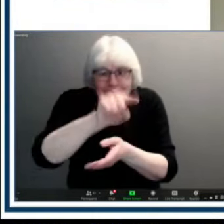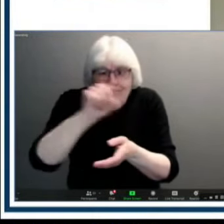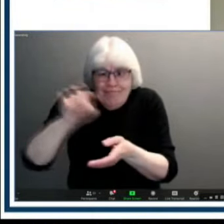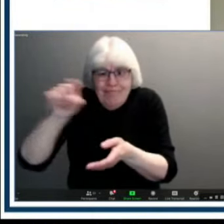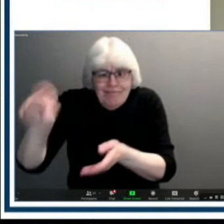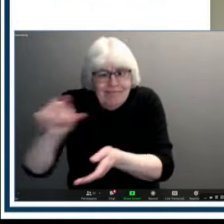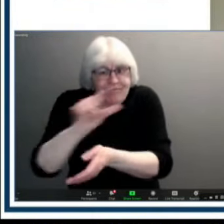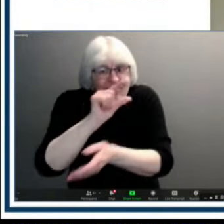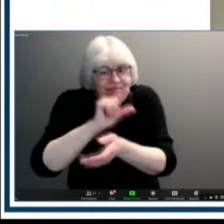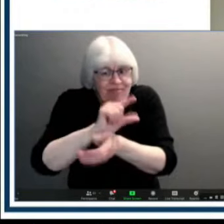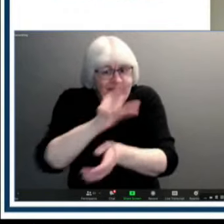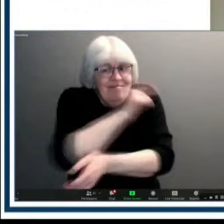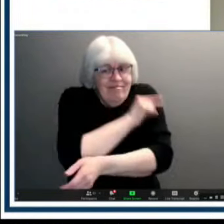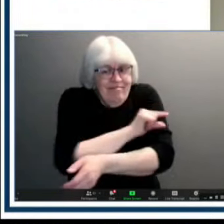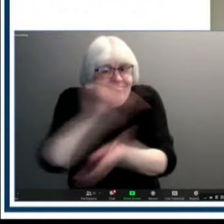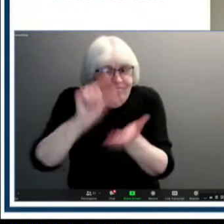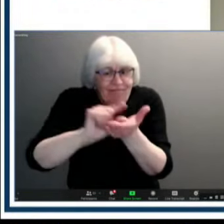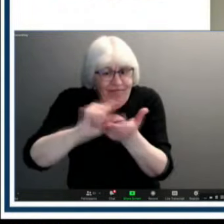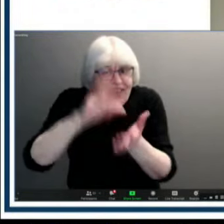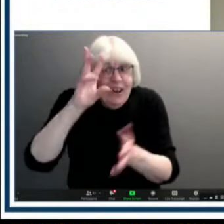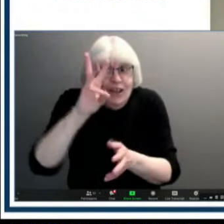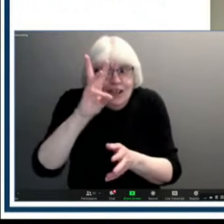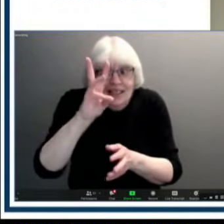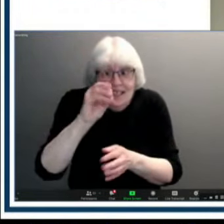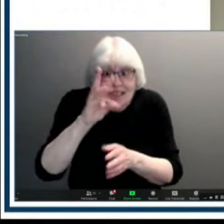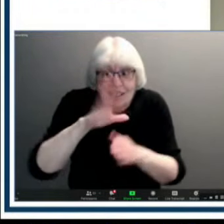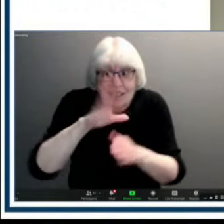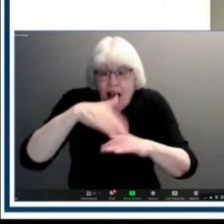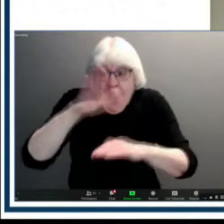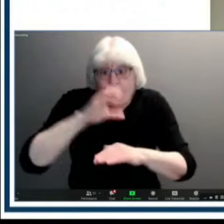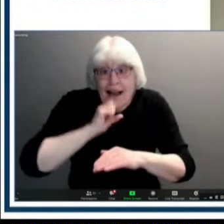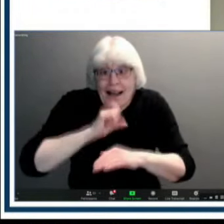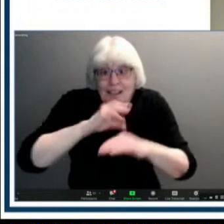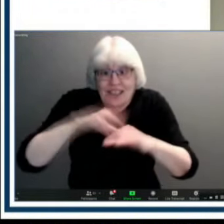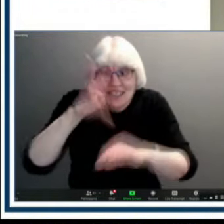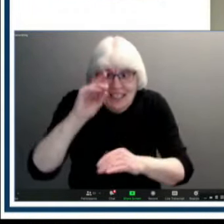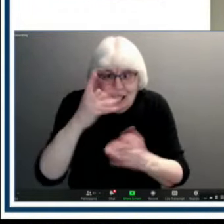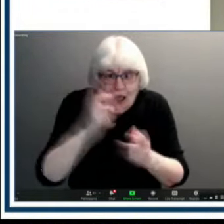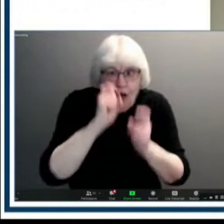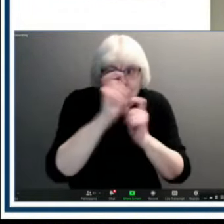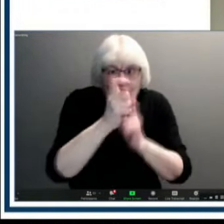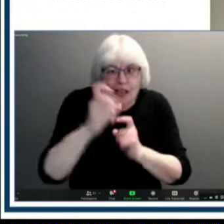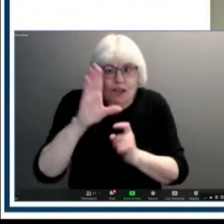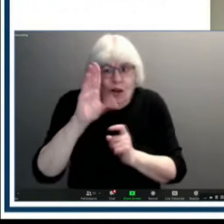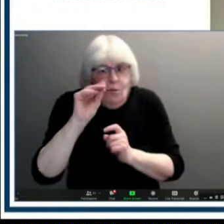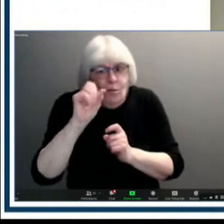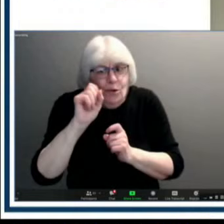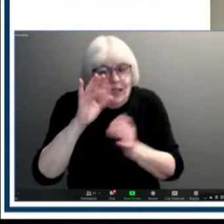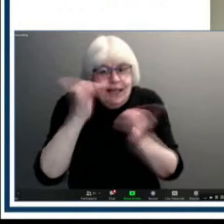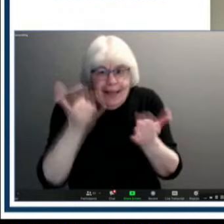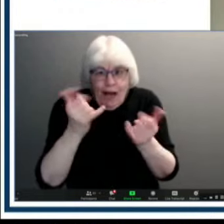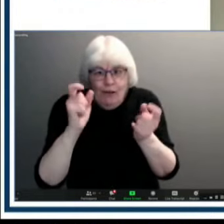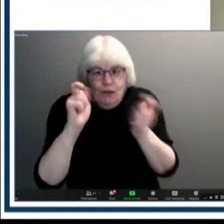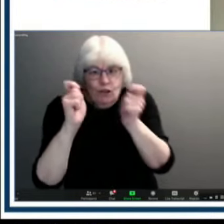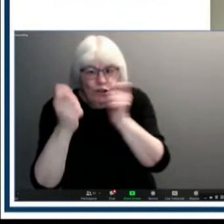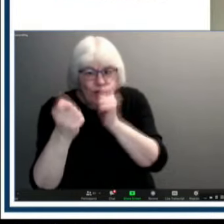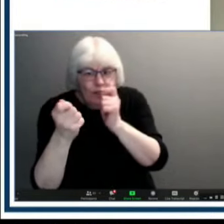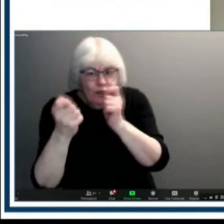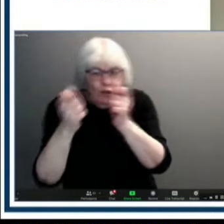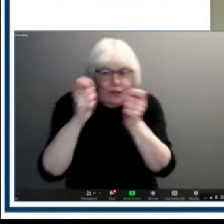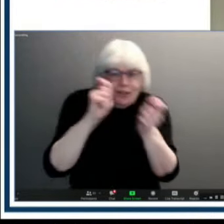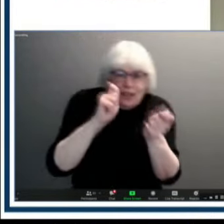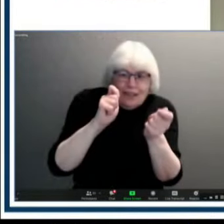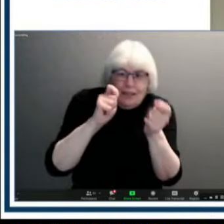booster doses. And we are going to be shifting some of from those other areas into more emphasis on booster doses.